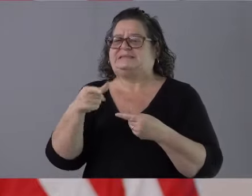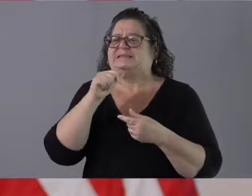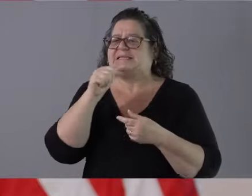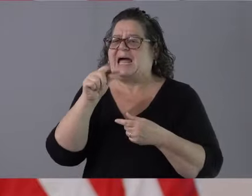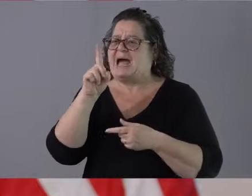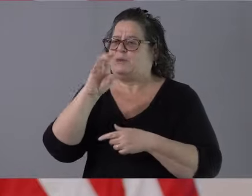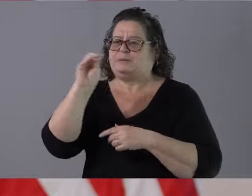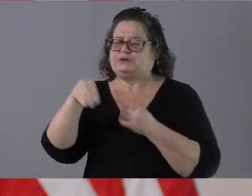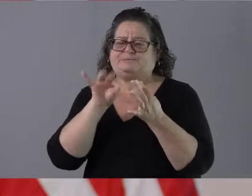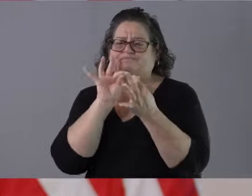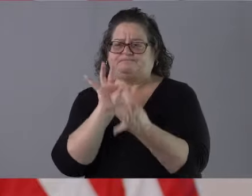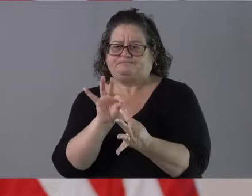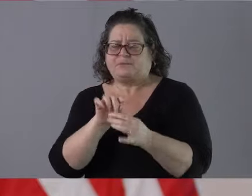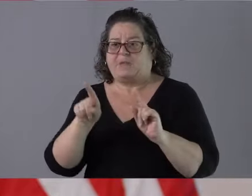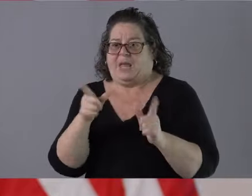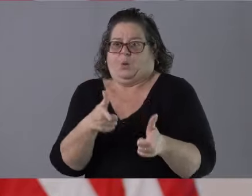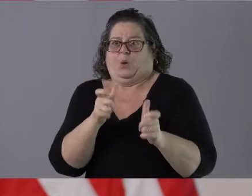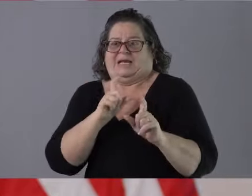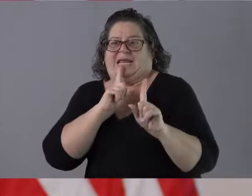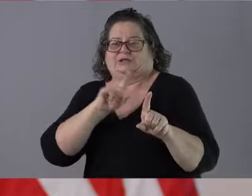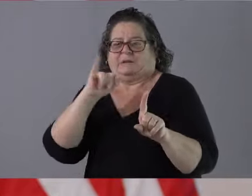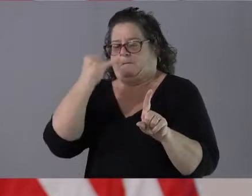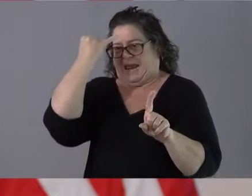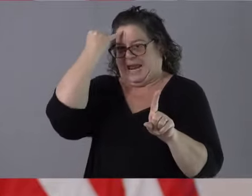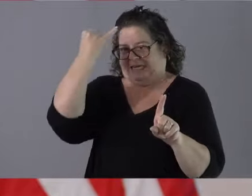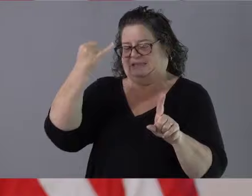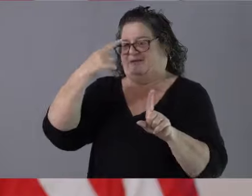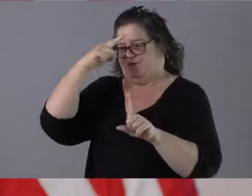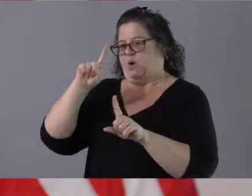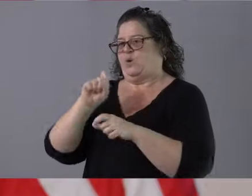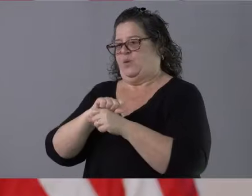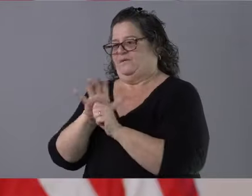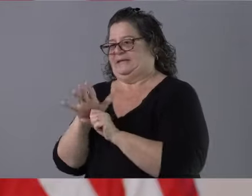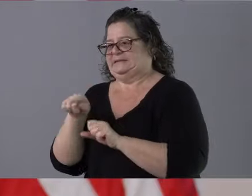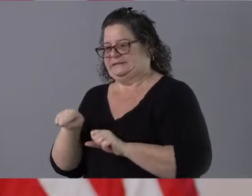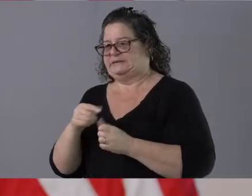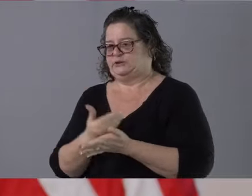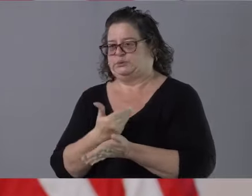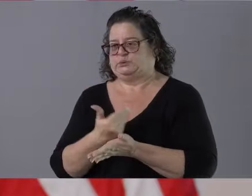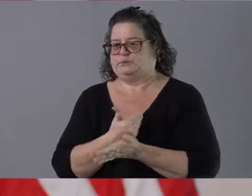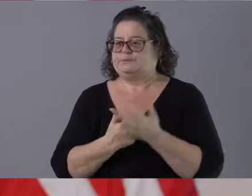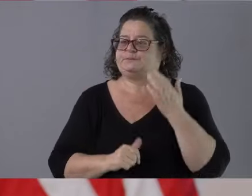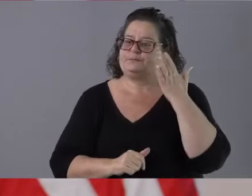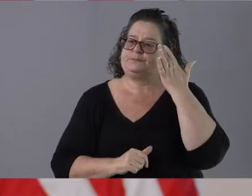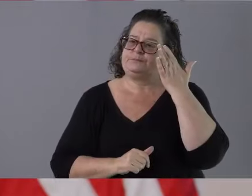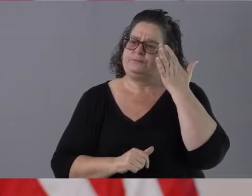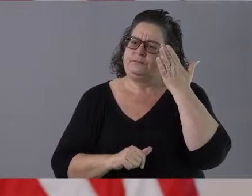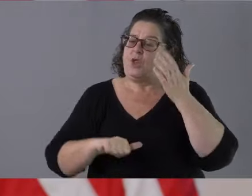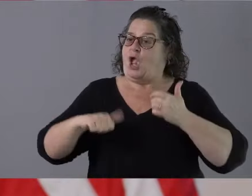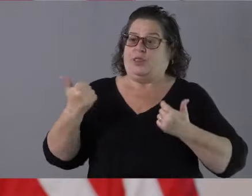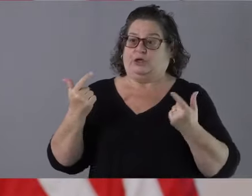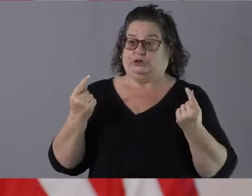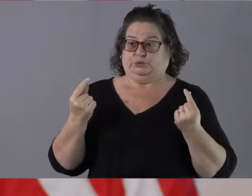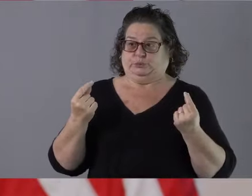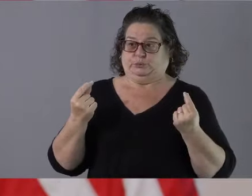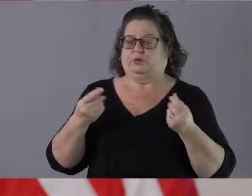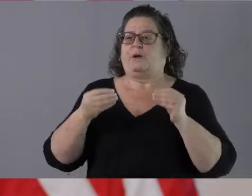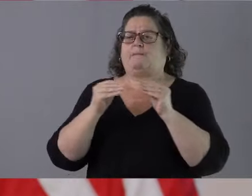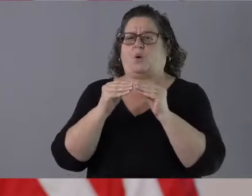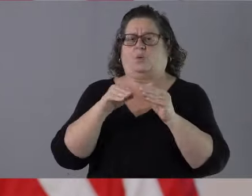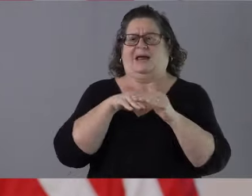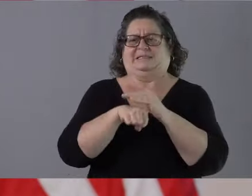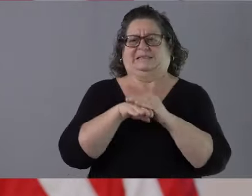that statewide. But the other thing that we're doing is looking to enhance the access to testing. So we're working with some of our county health